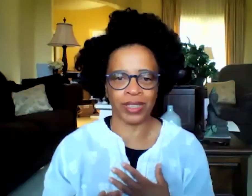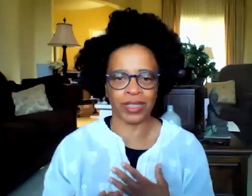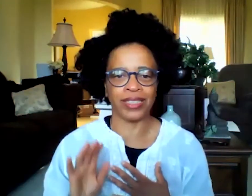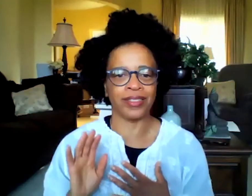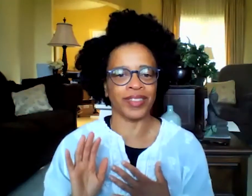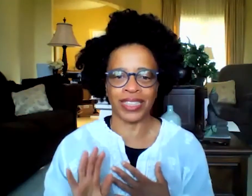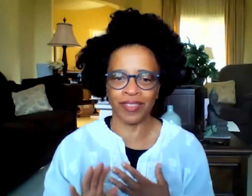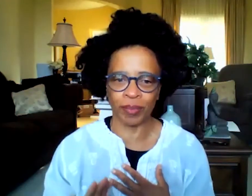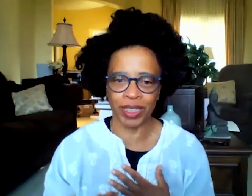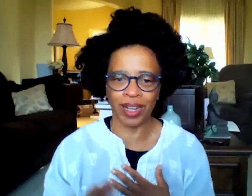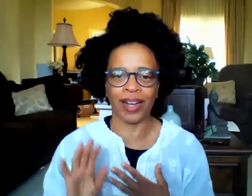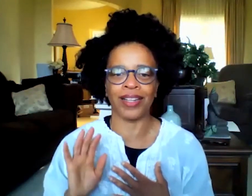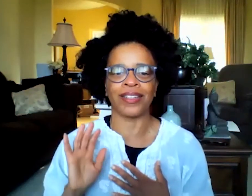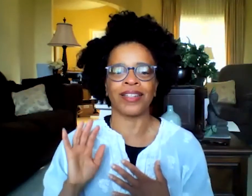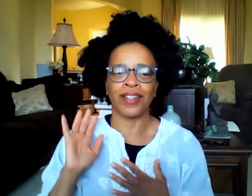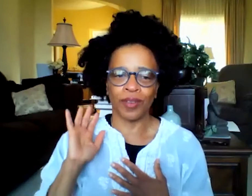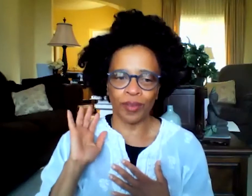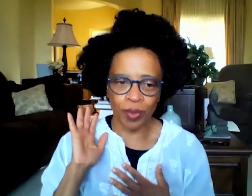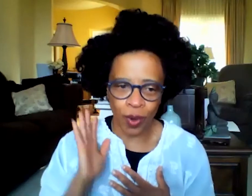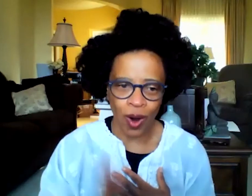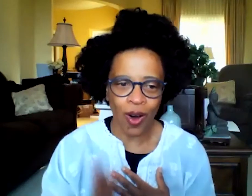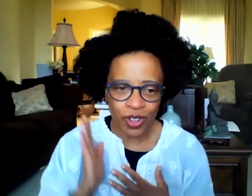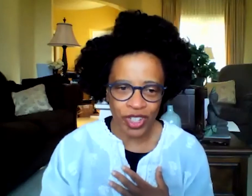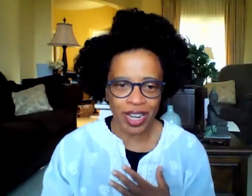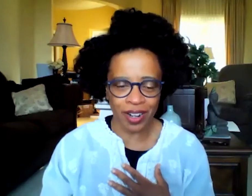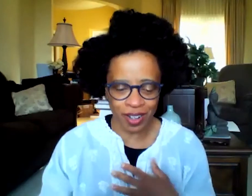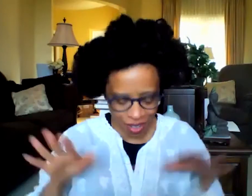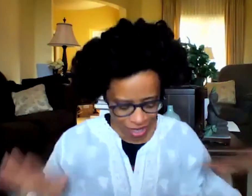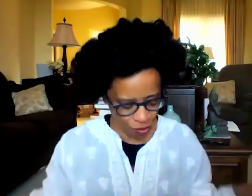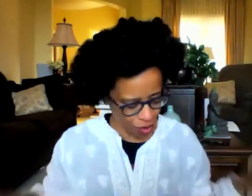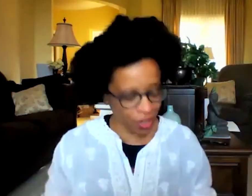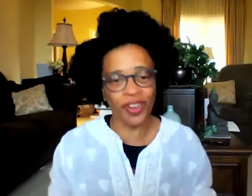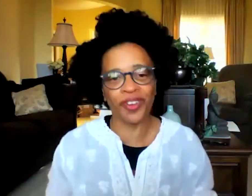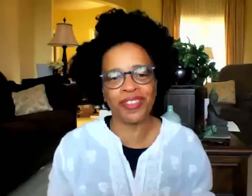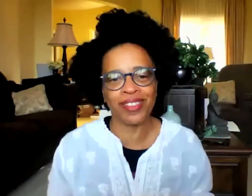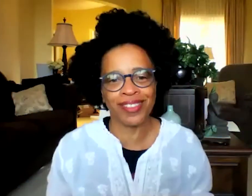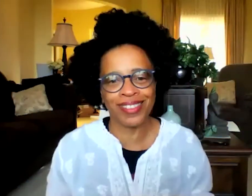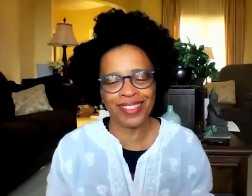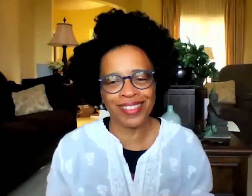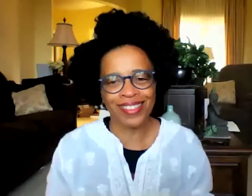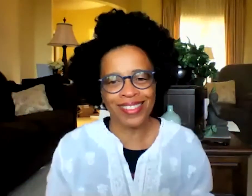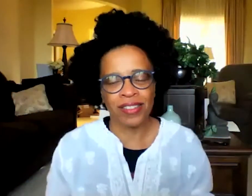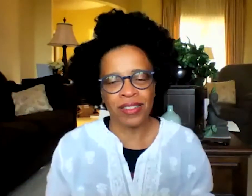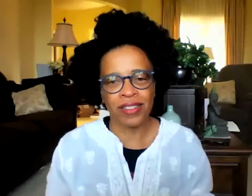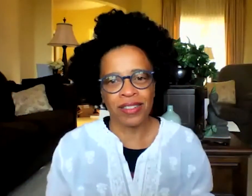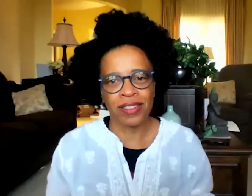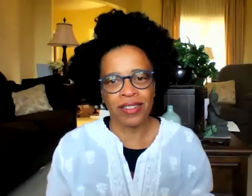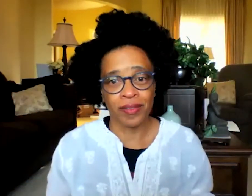moment that we live and even beyond, we will all share this one earth.